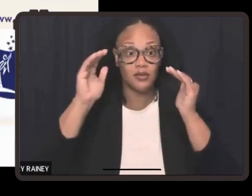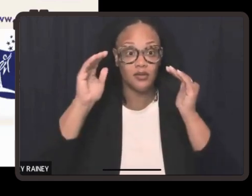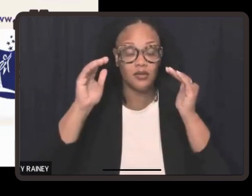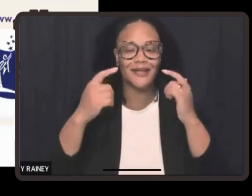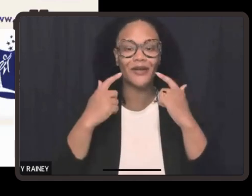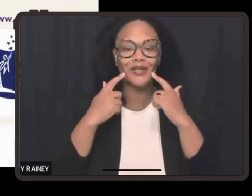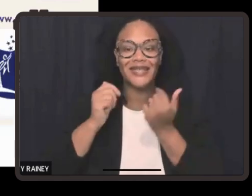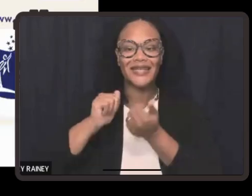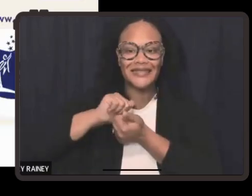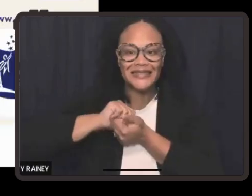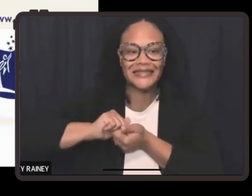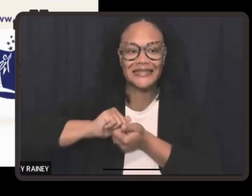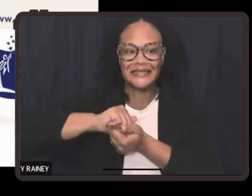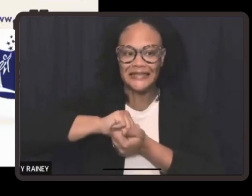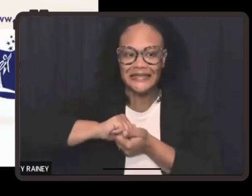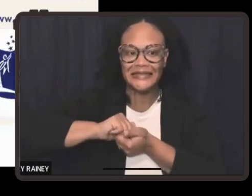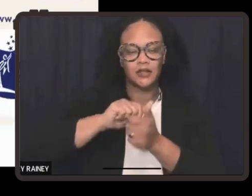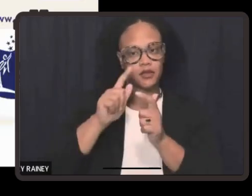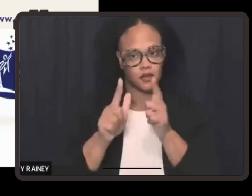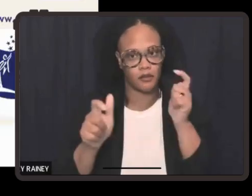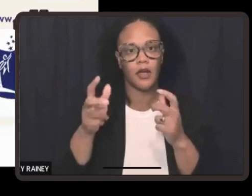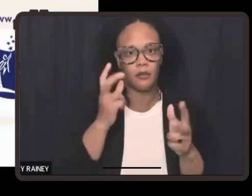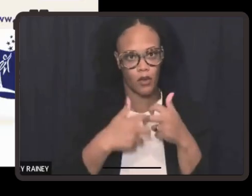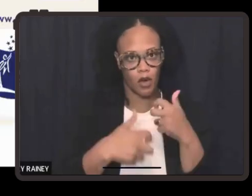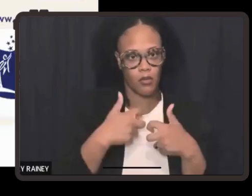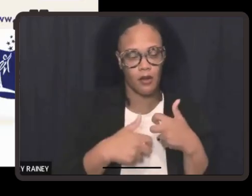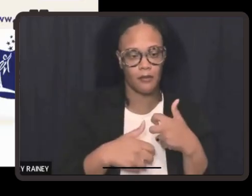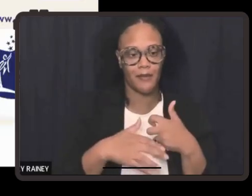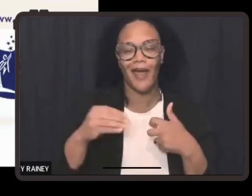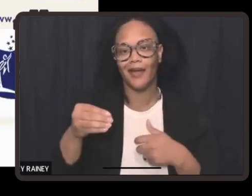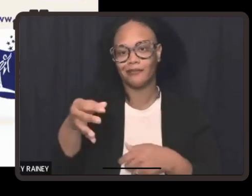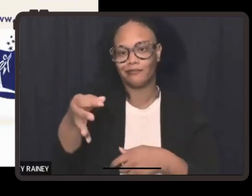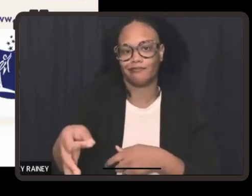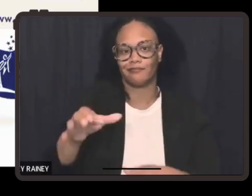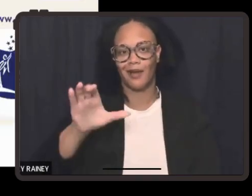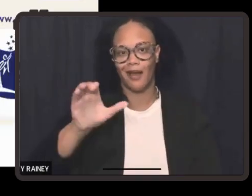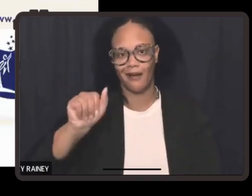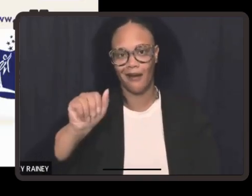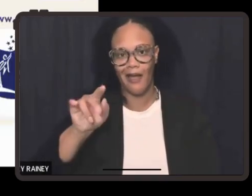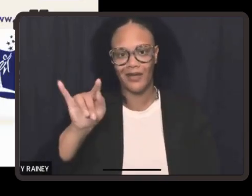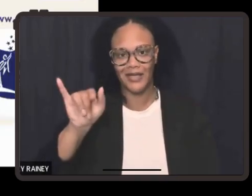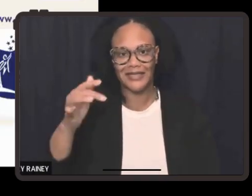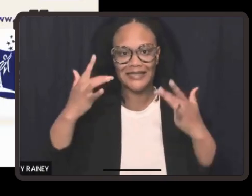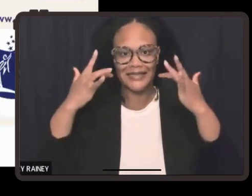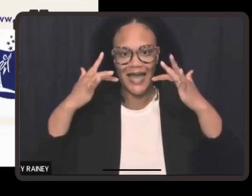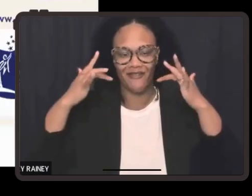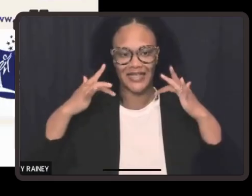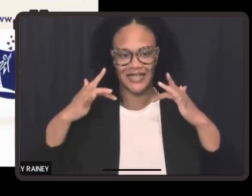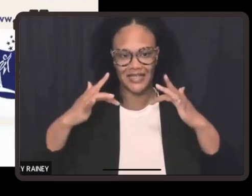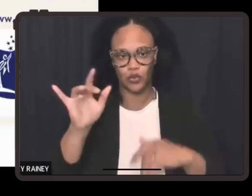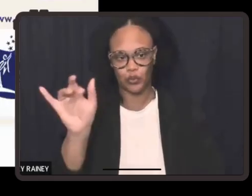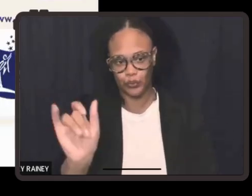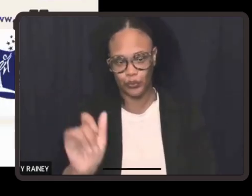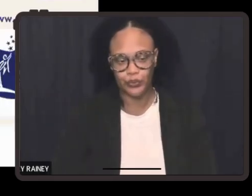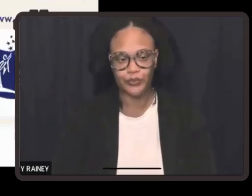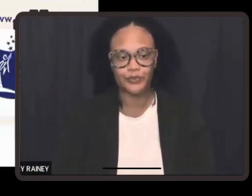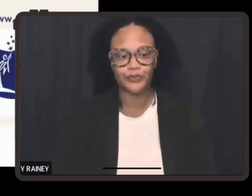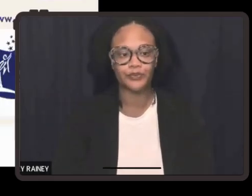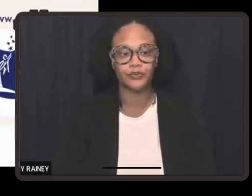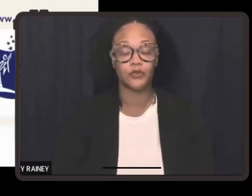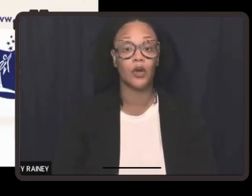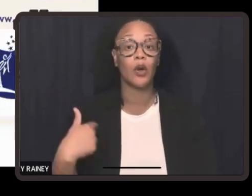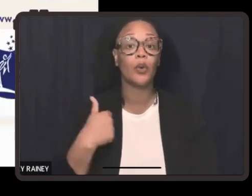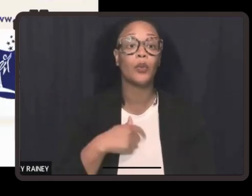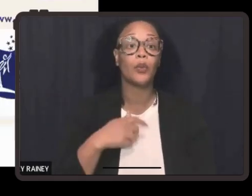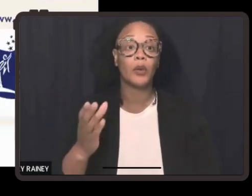and cavities as well. Very important is a good dentist. We recommend to see a